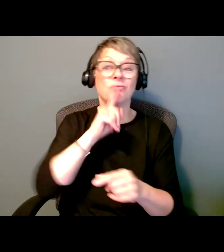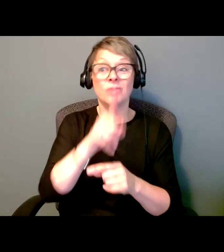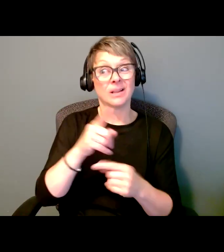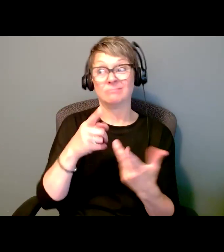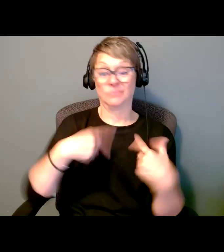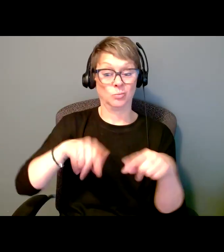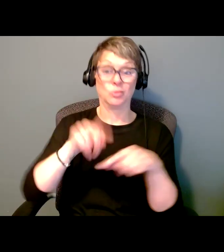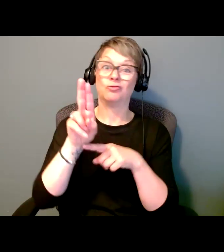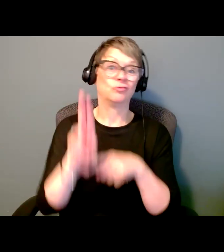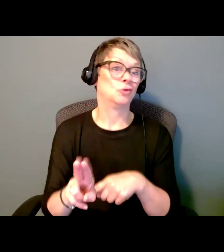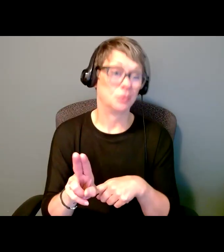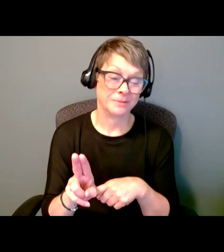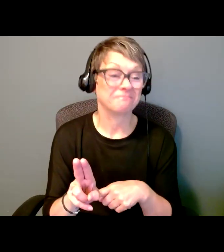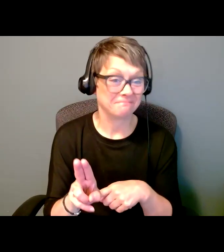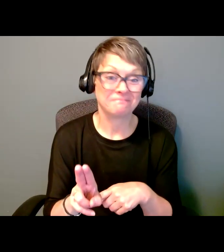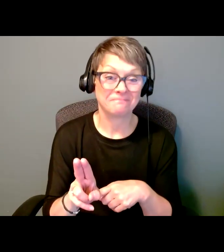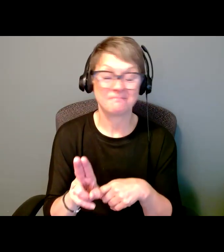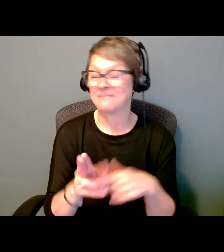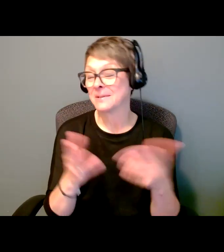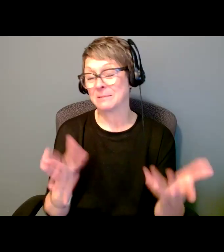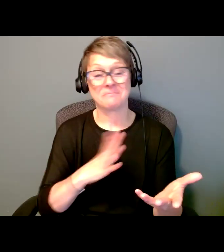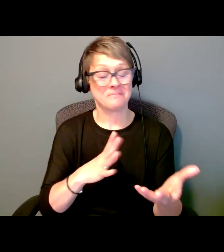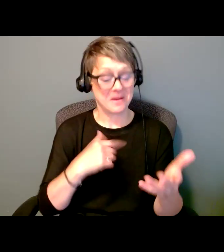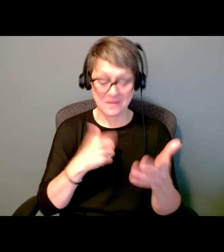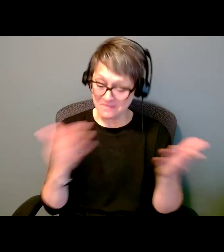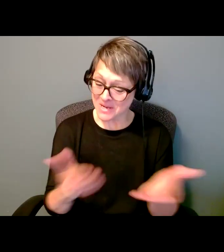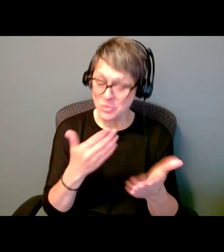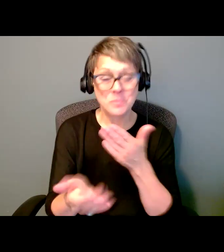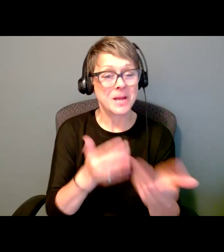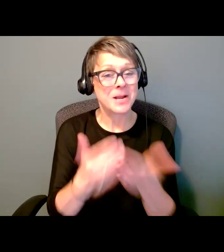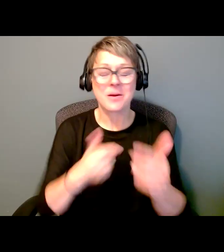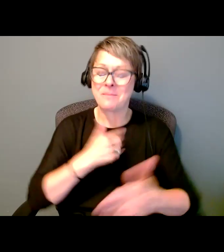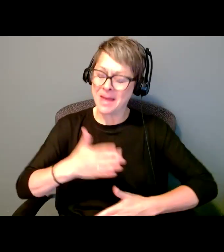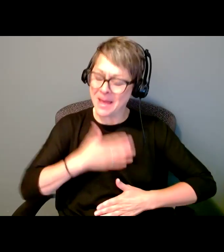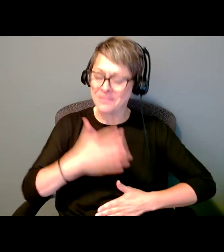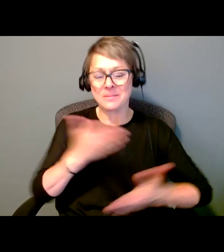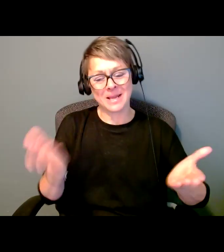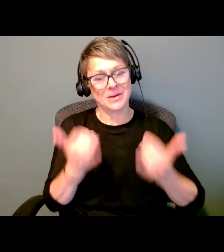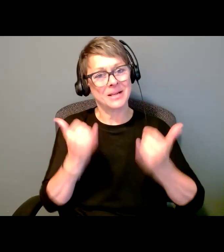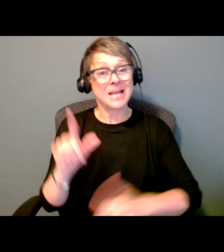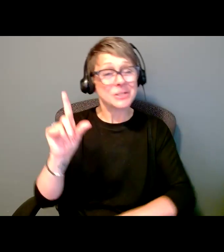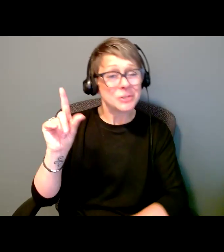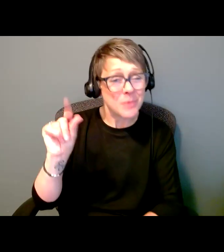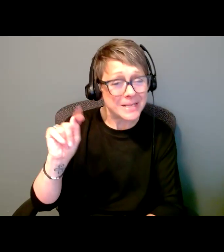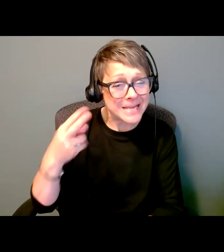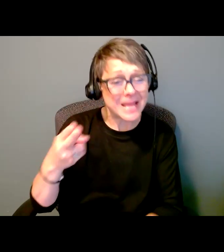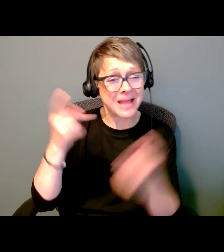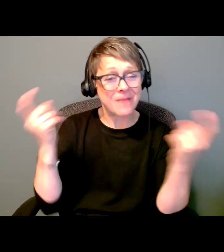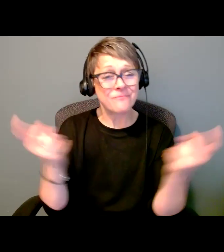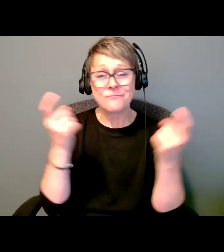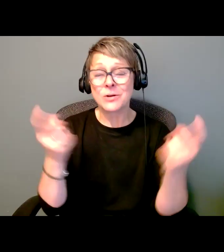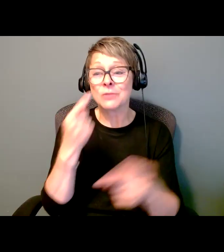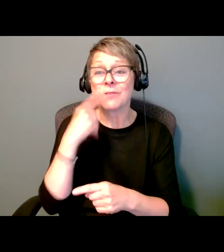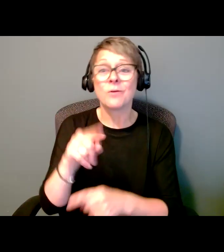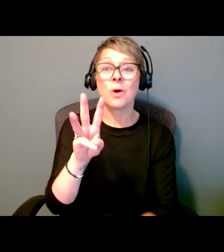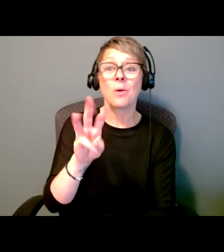So we're here no matter what. I am very pleased to be with you today to celebrate the 20th anniversary of